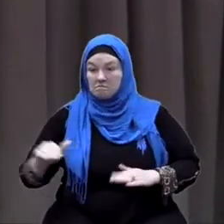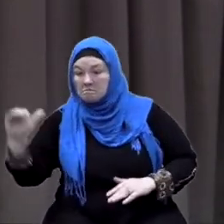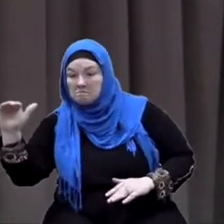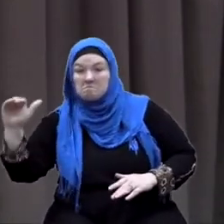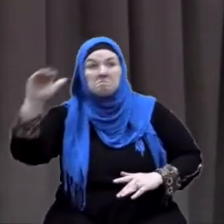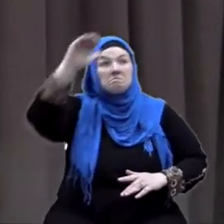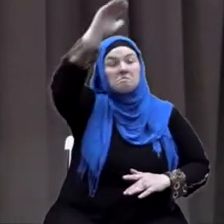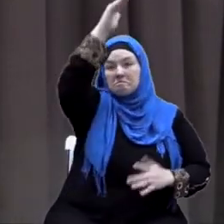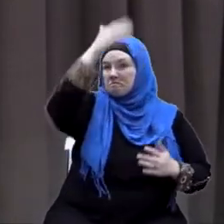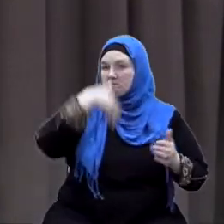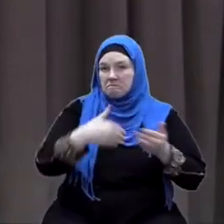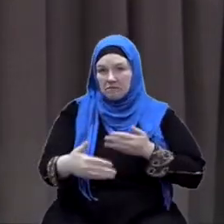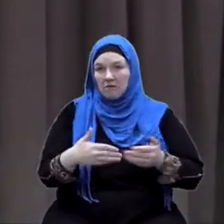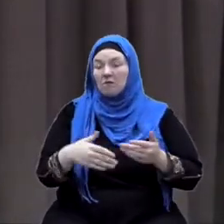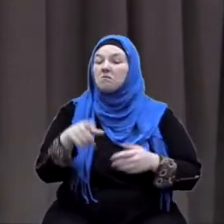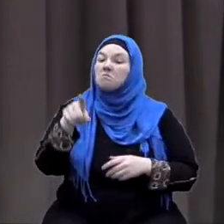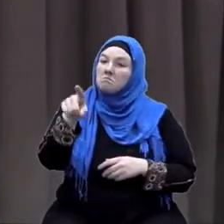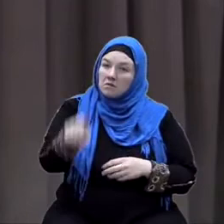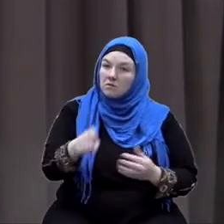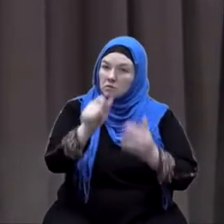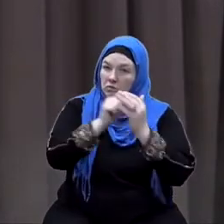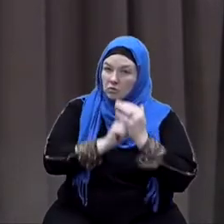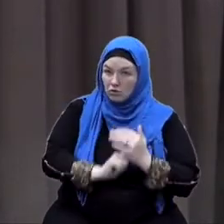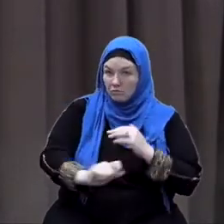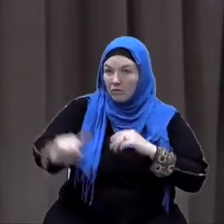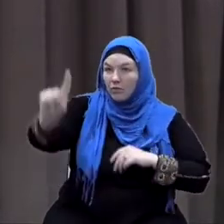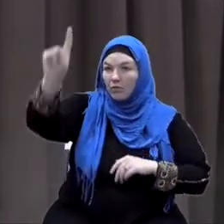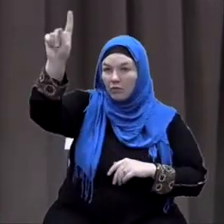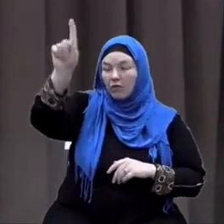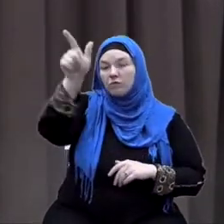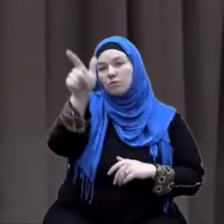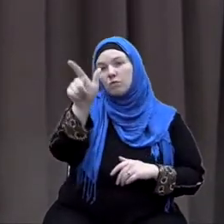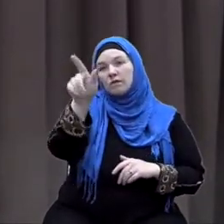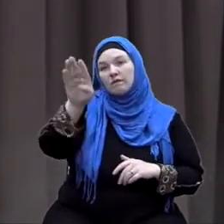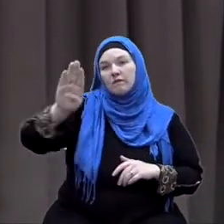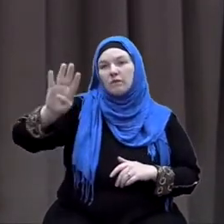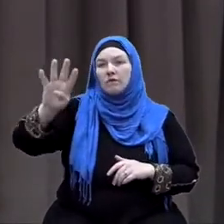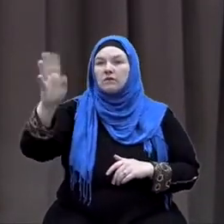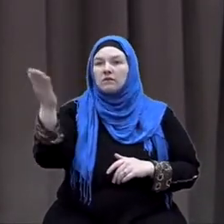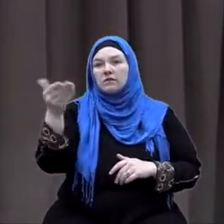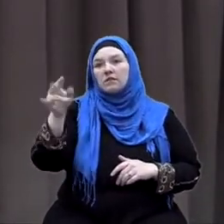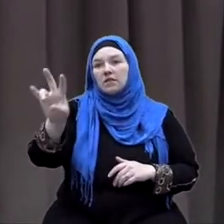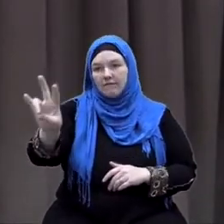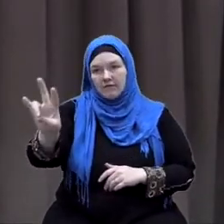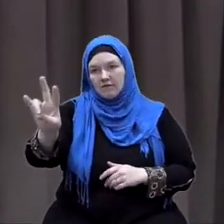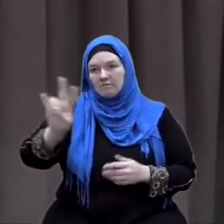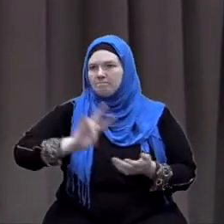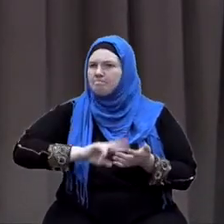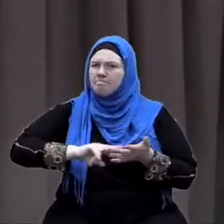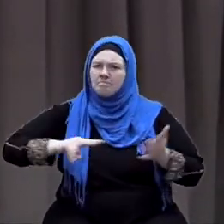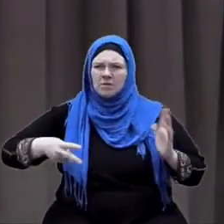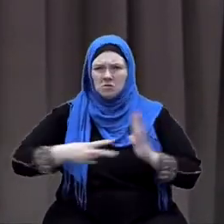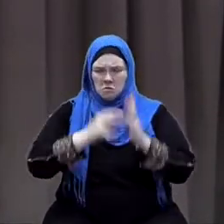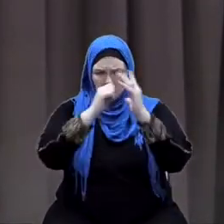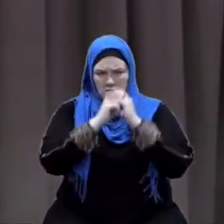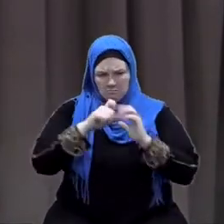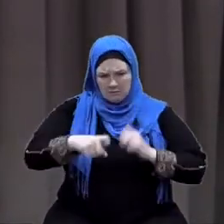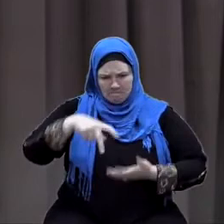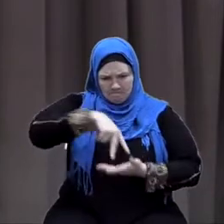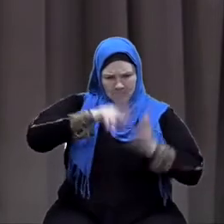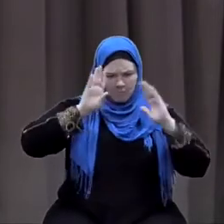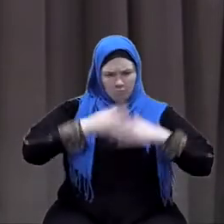be in the worship of Allah 24/7. And the meaning of worship in